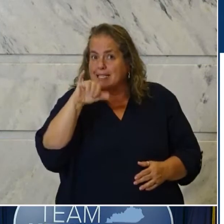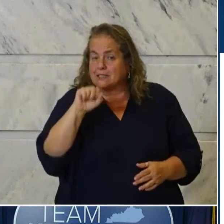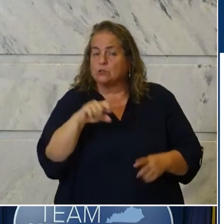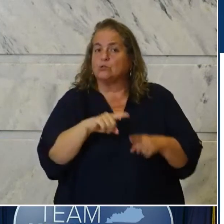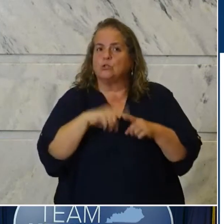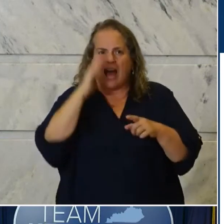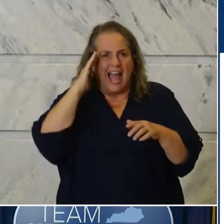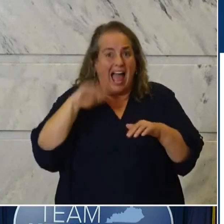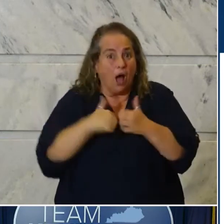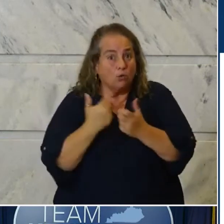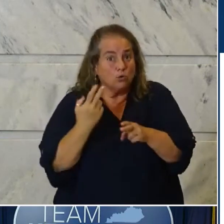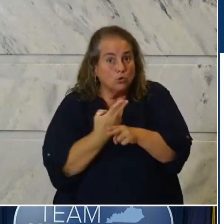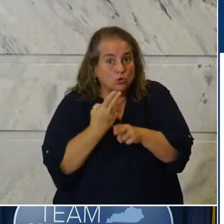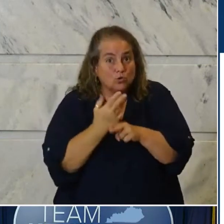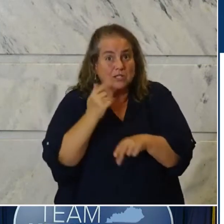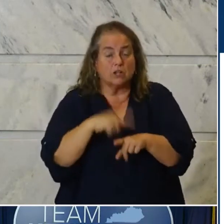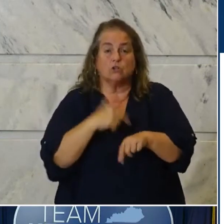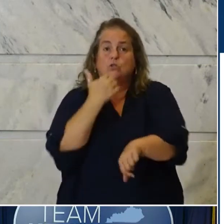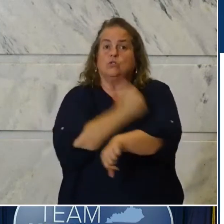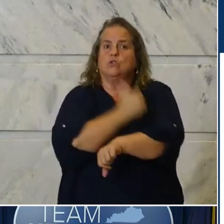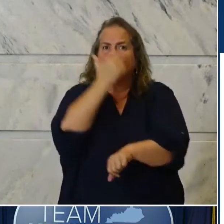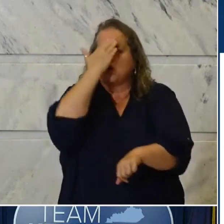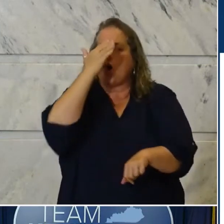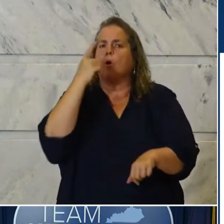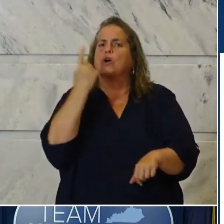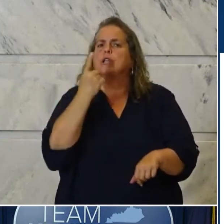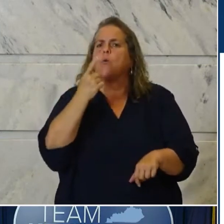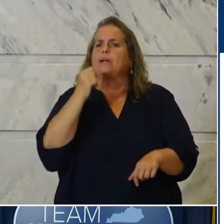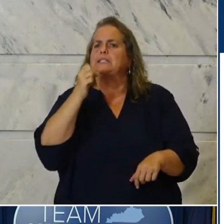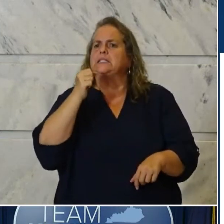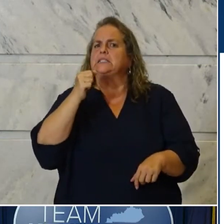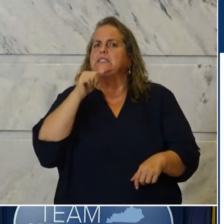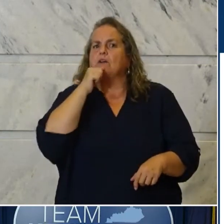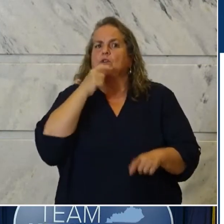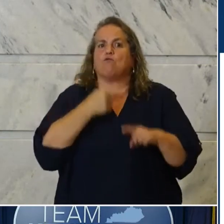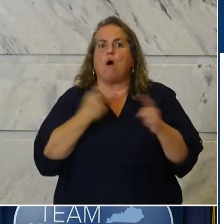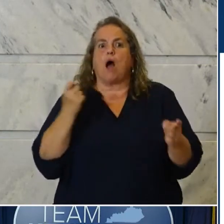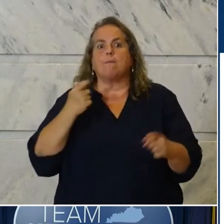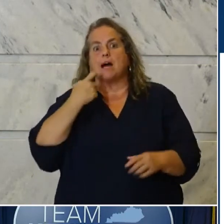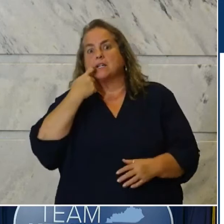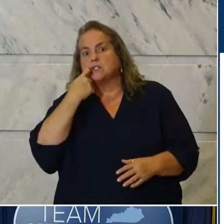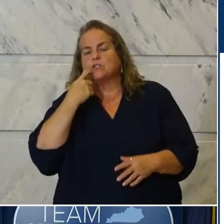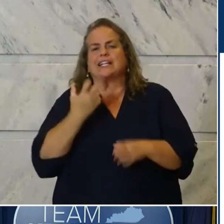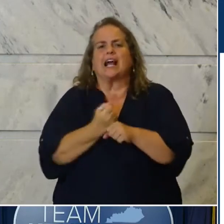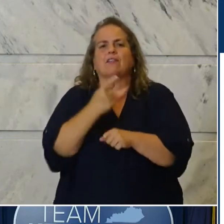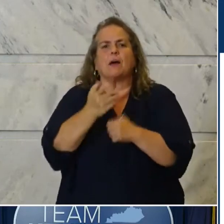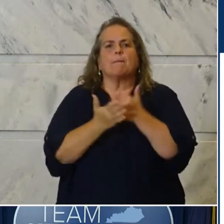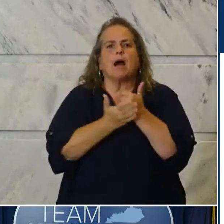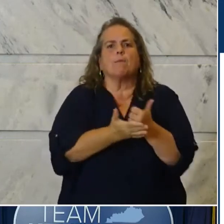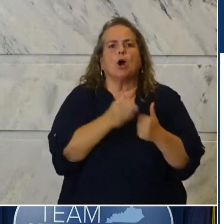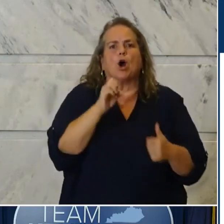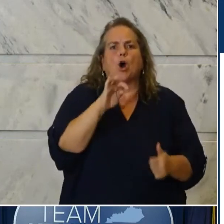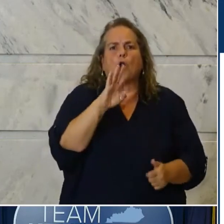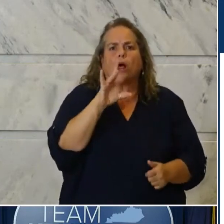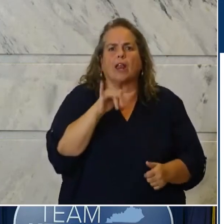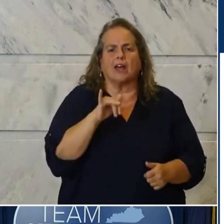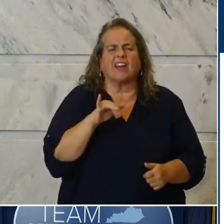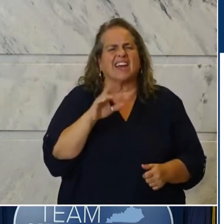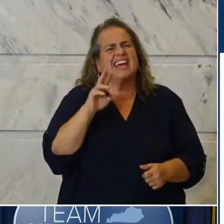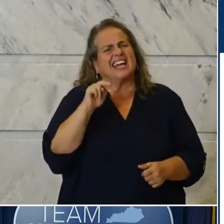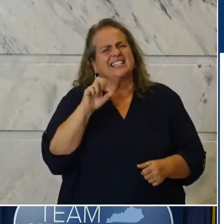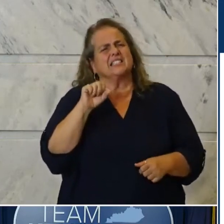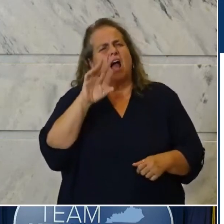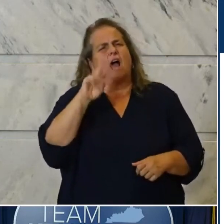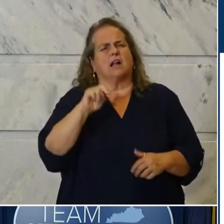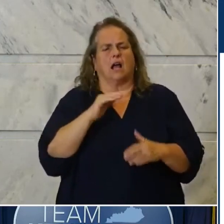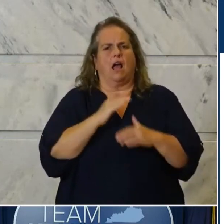if someone is suffering from addiction, and trying to get them help early. It can be uncomfortable, but it's that